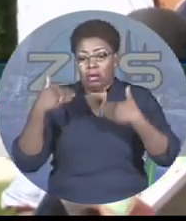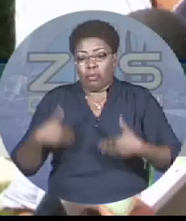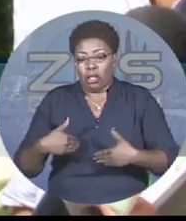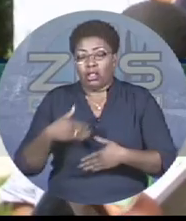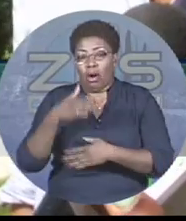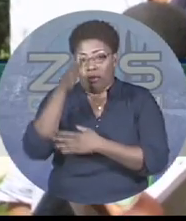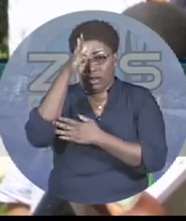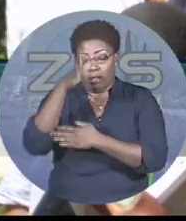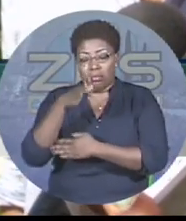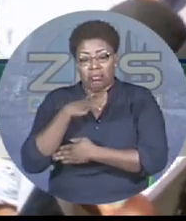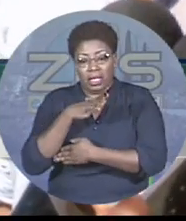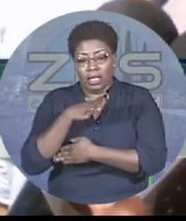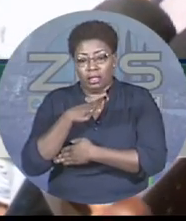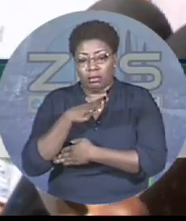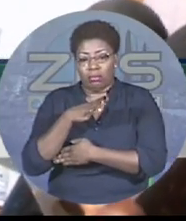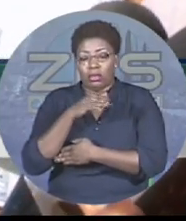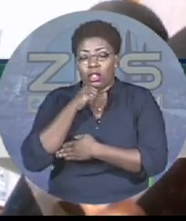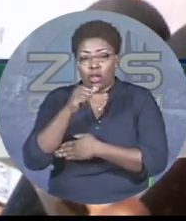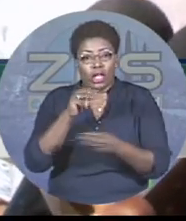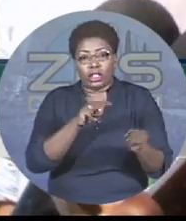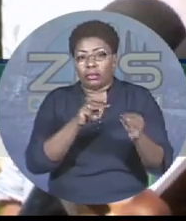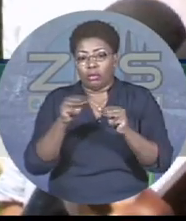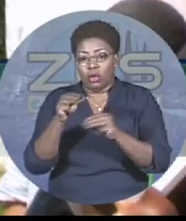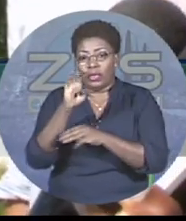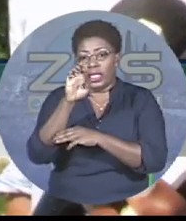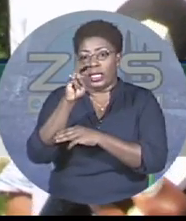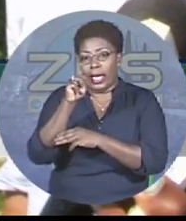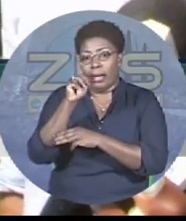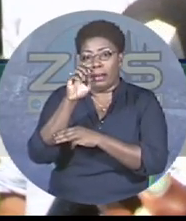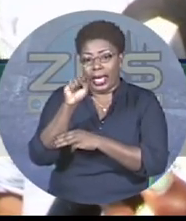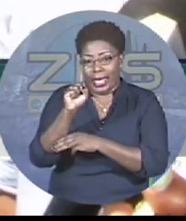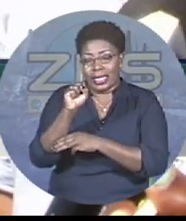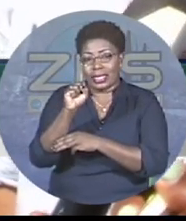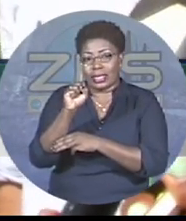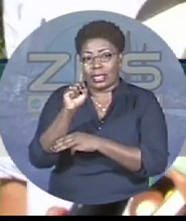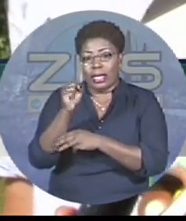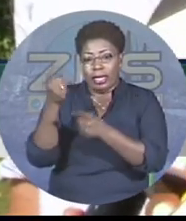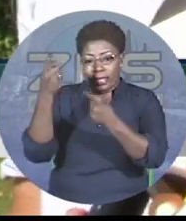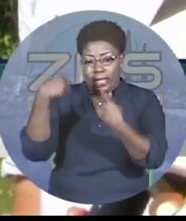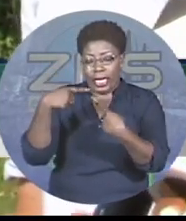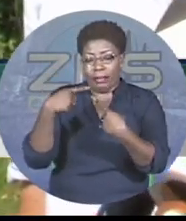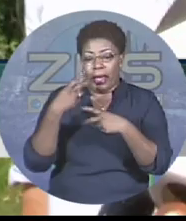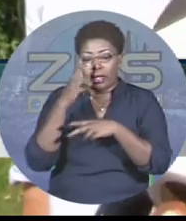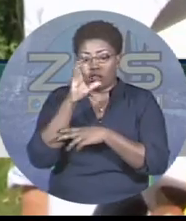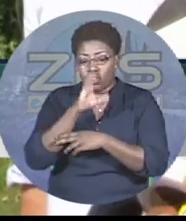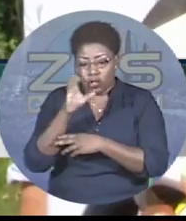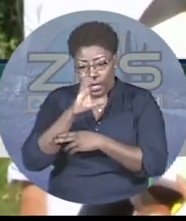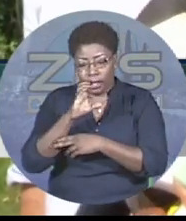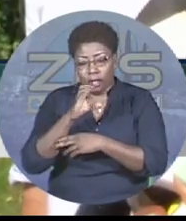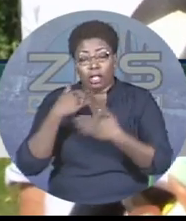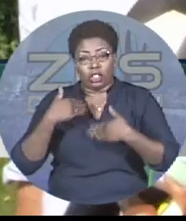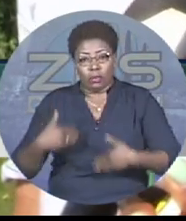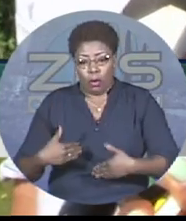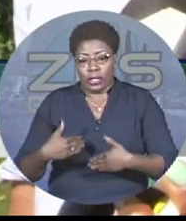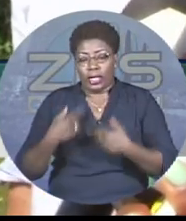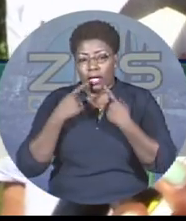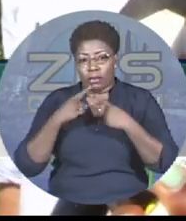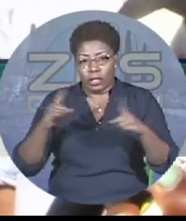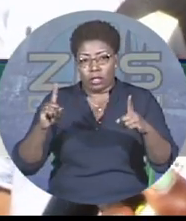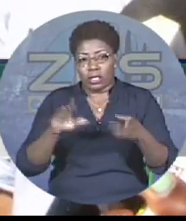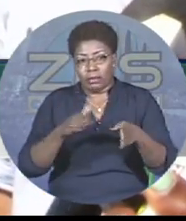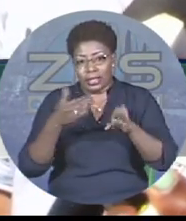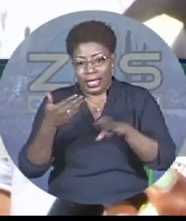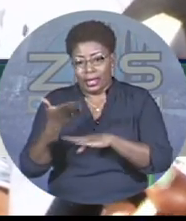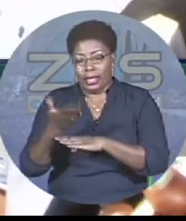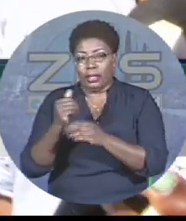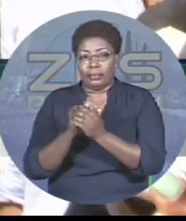alongside the street. EMS was summoned, who examined the body and pronounced the body deceased. The only information we're working with